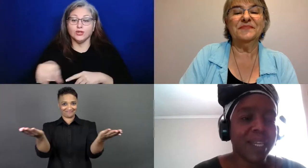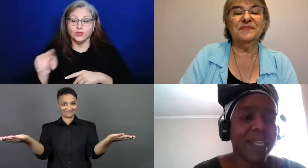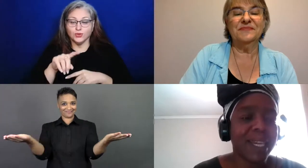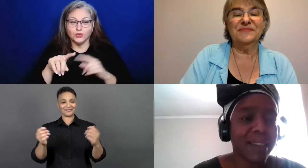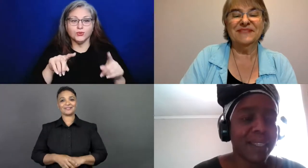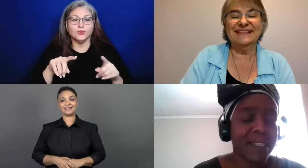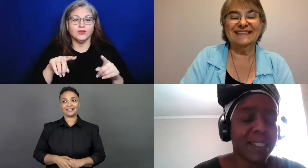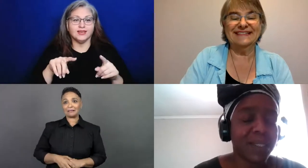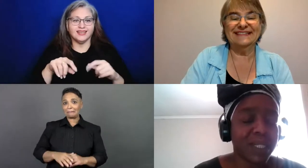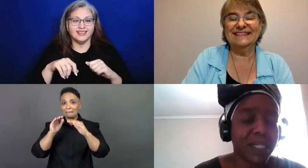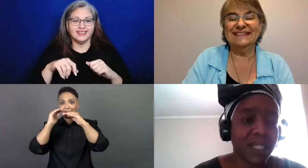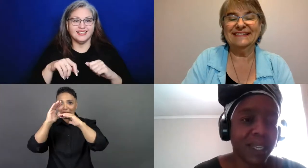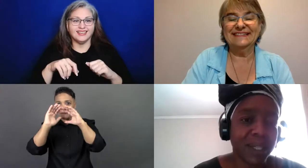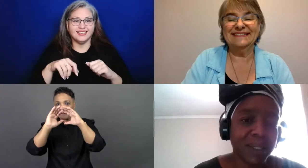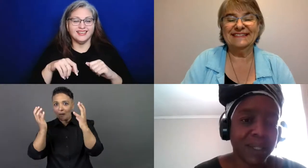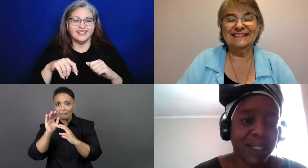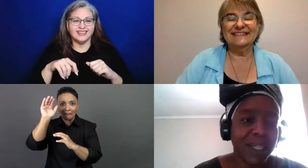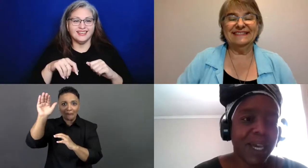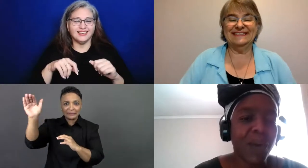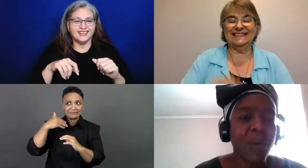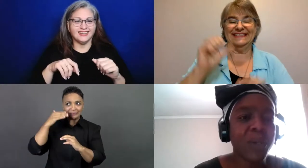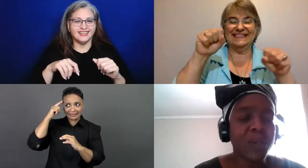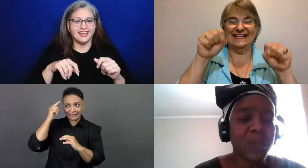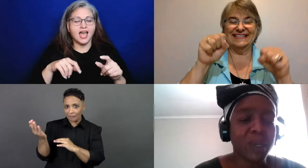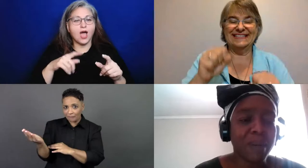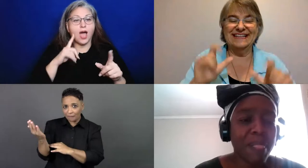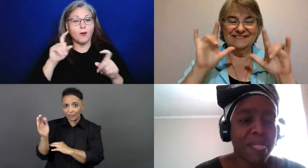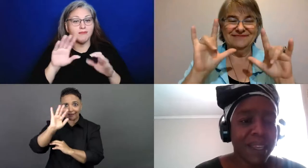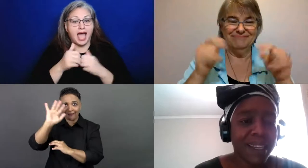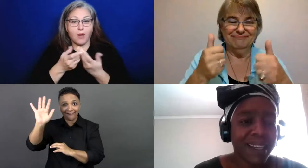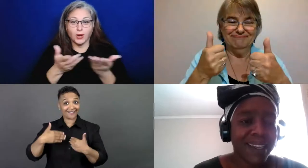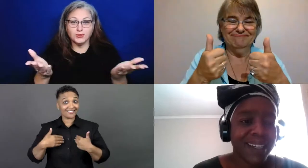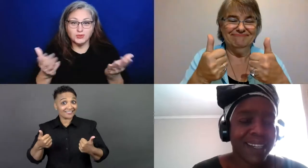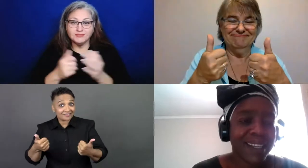good day. I think it's during the day. How are you all?